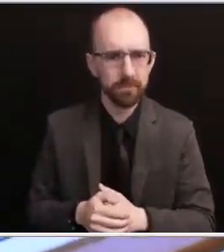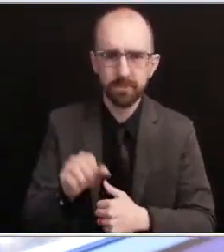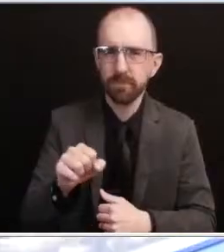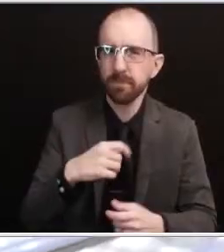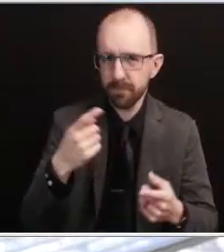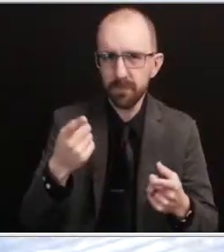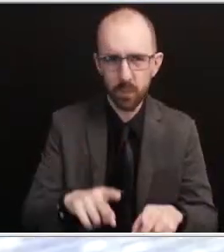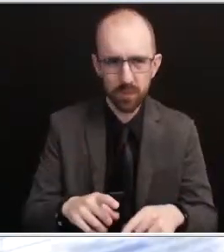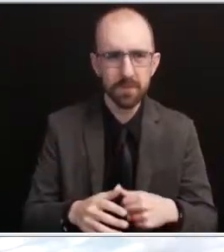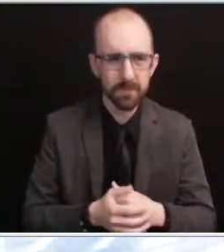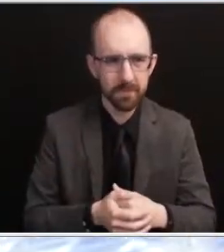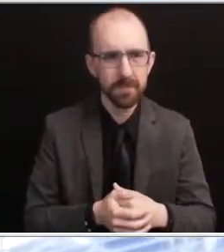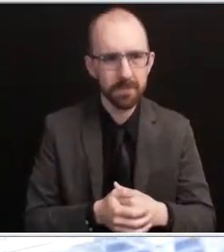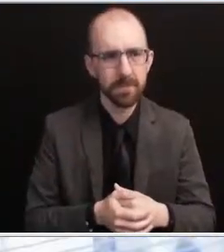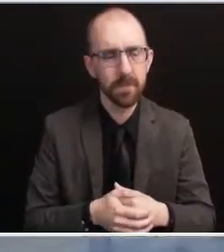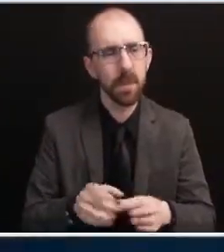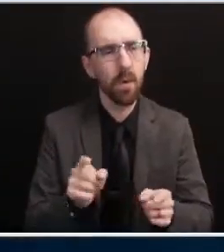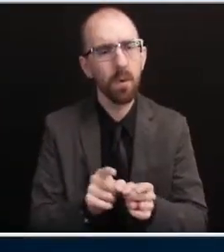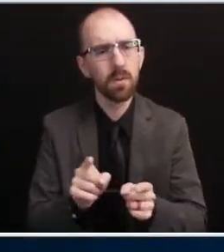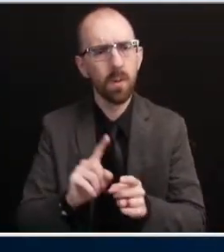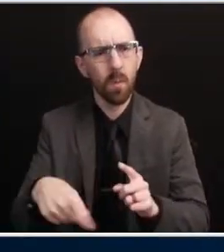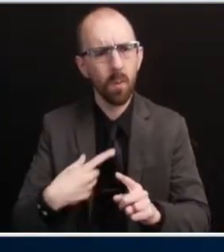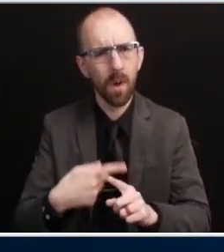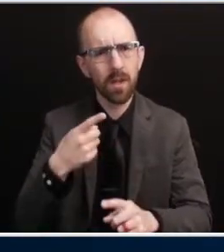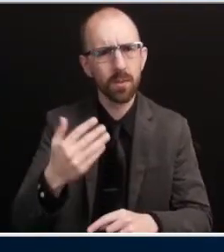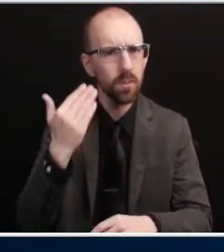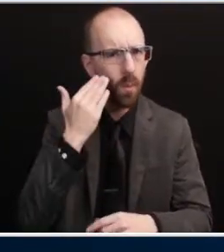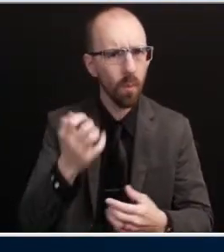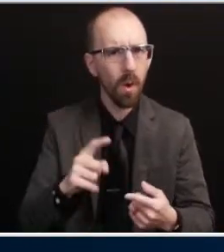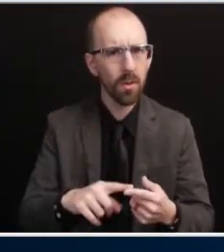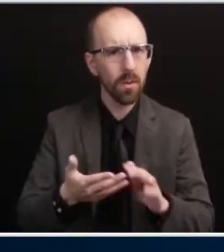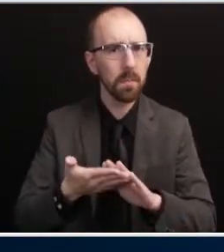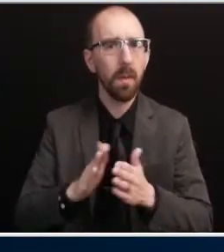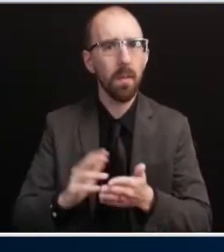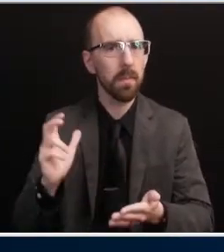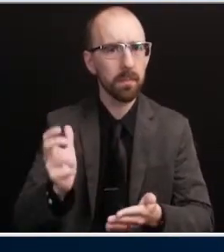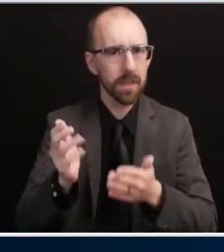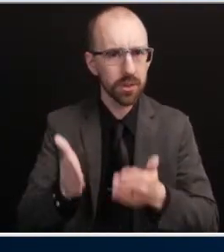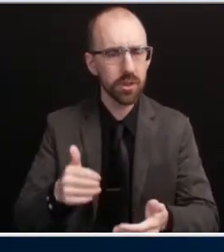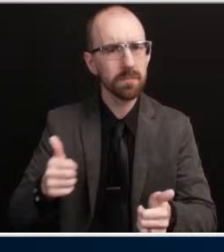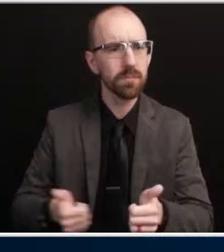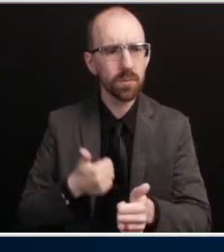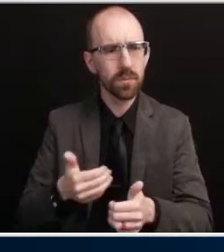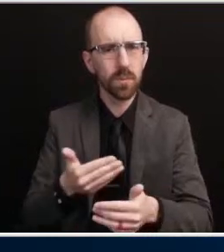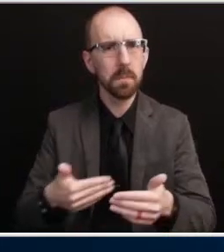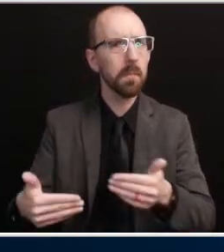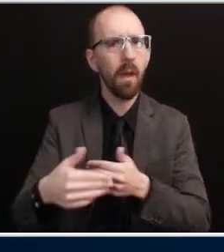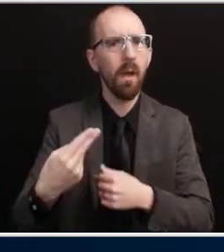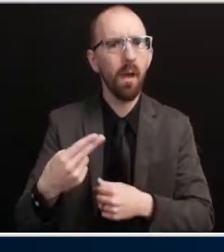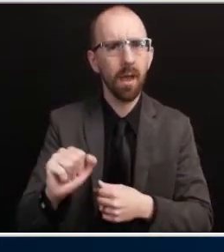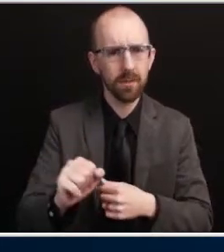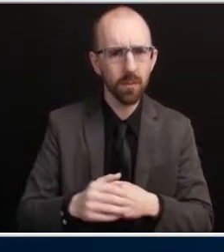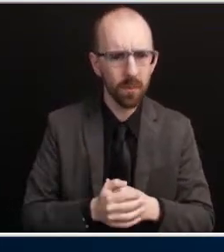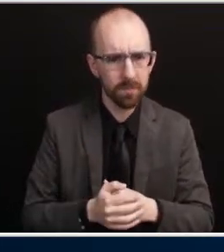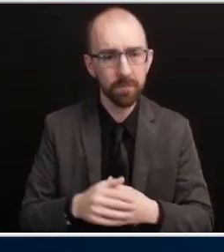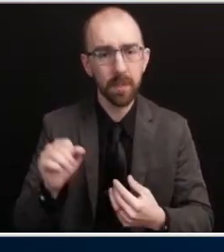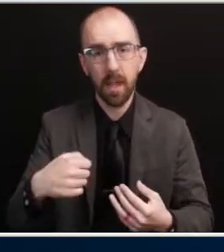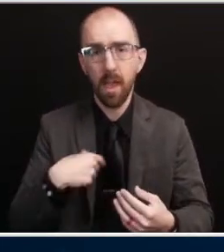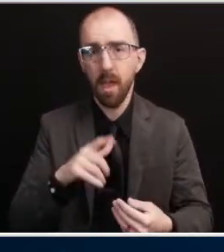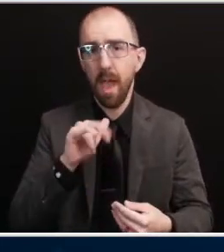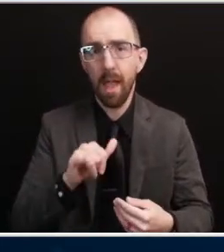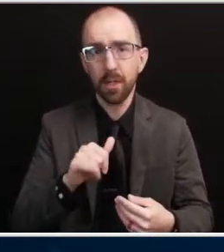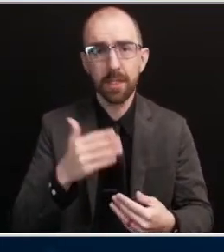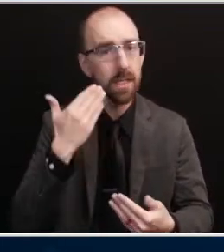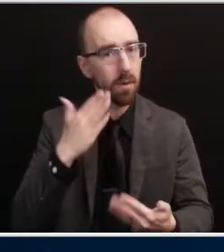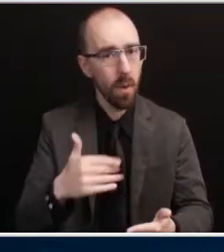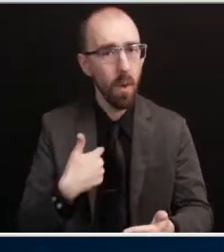Also, when did you know you wanted to be a pitcher and also pursue it beyond high school? Yeah, so I actually didn't know that I was just